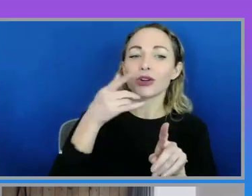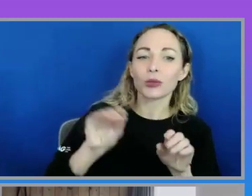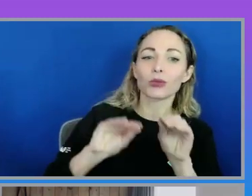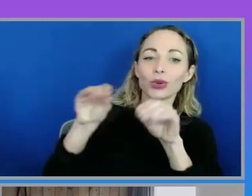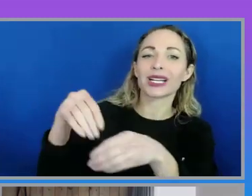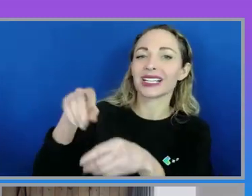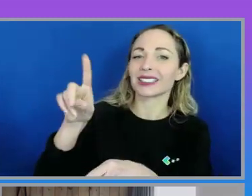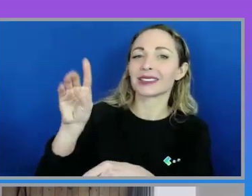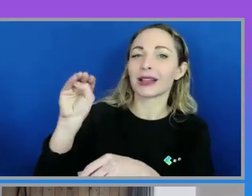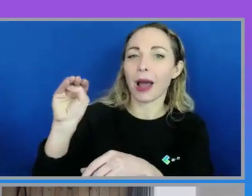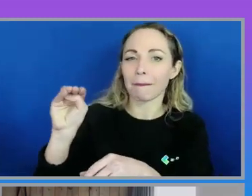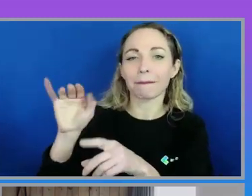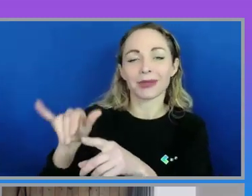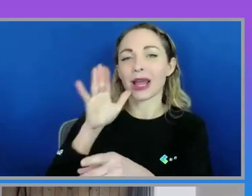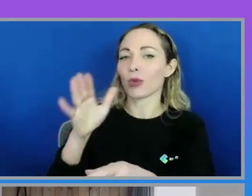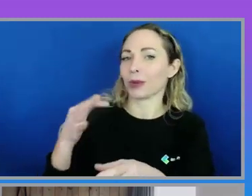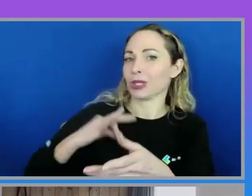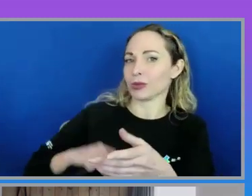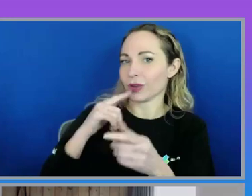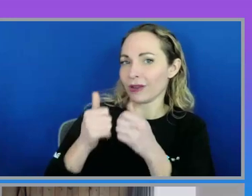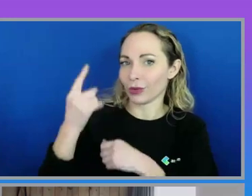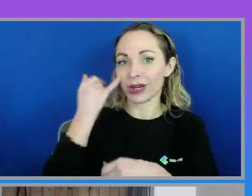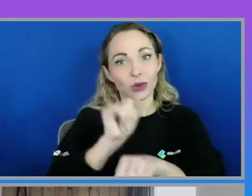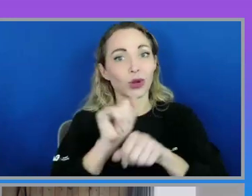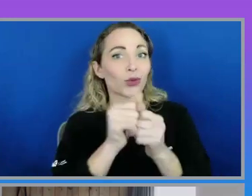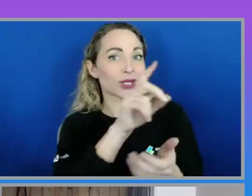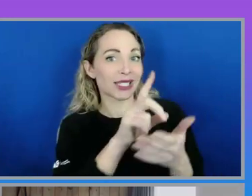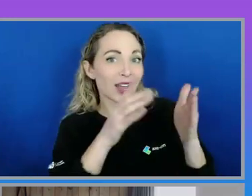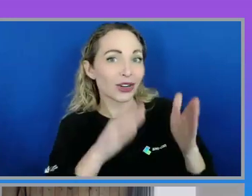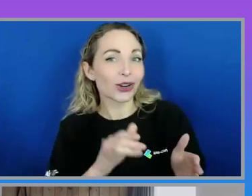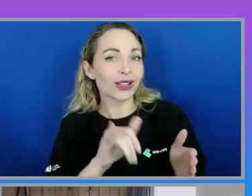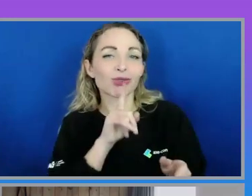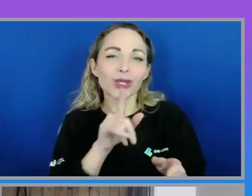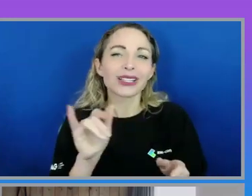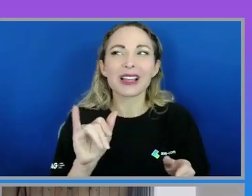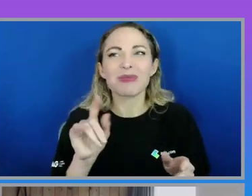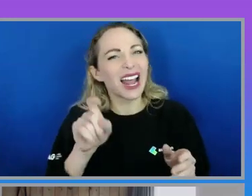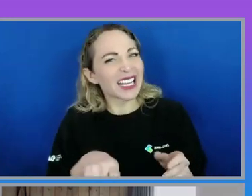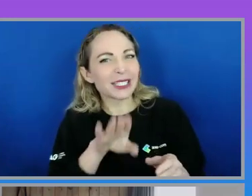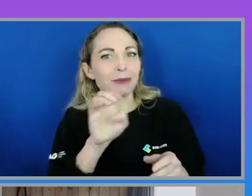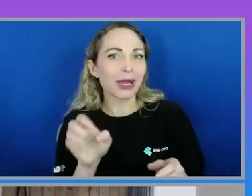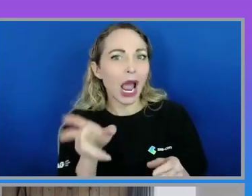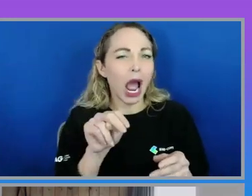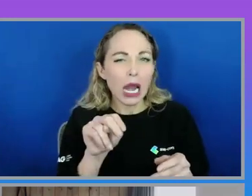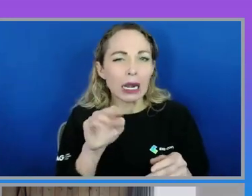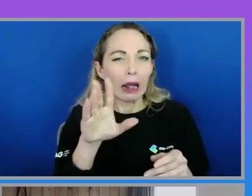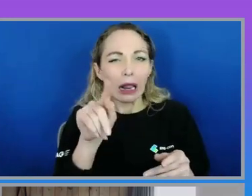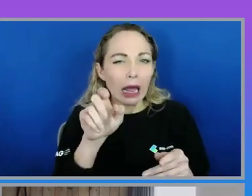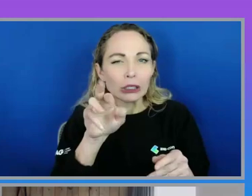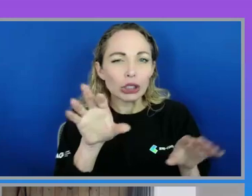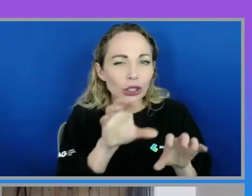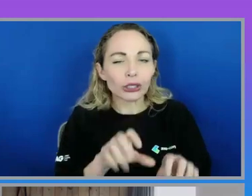then that's useful for everyone. If you're working with a designer that really is like, but it needs to be uncluttered. Okay, use